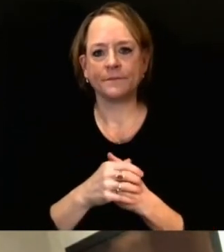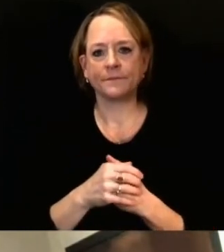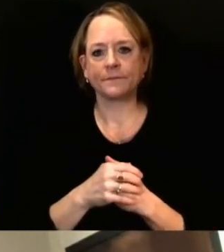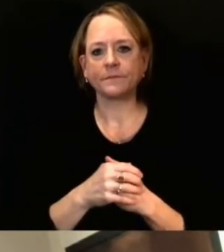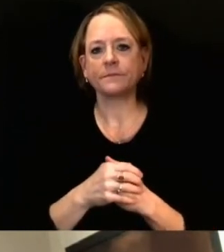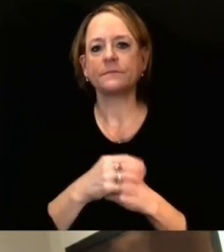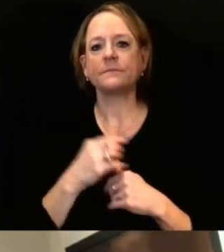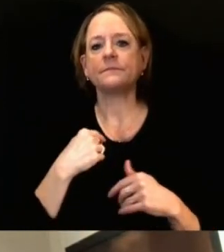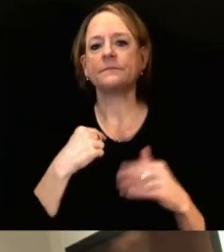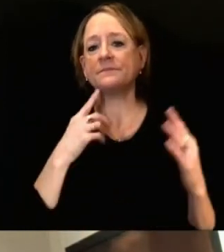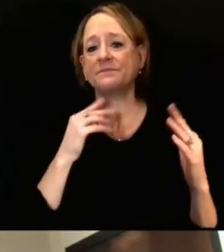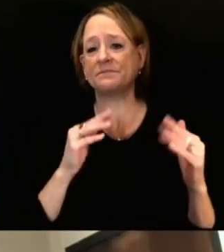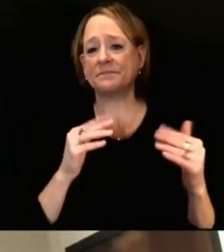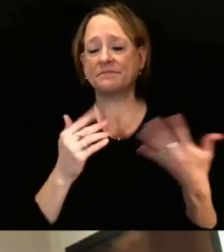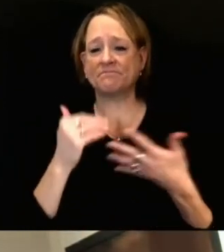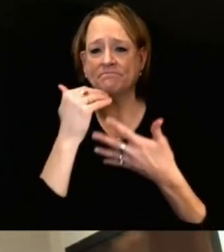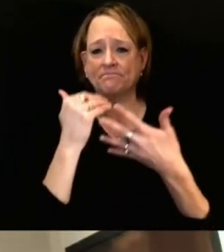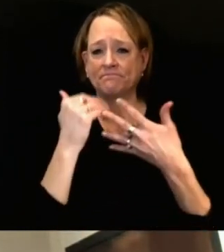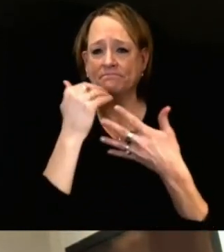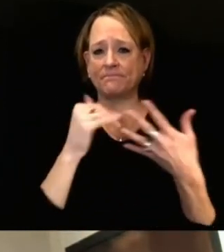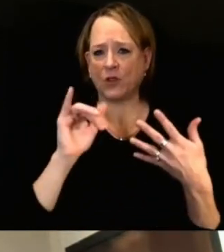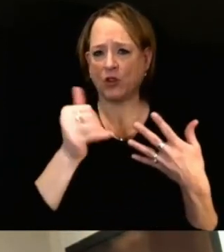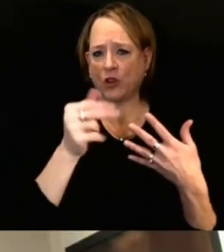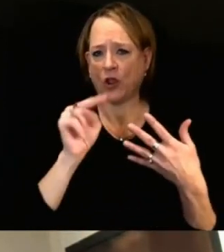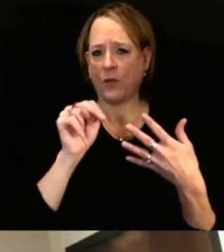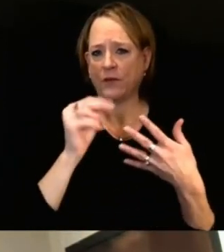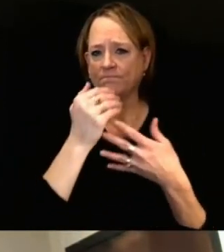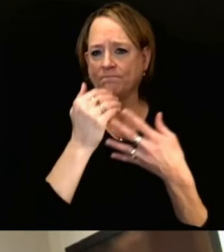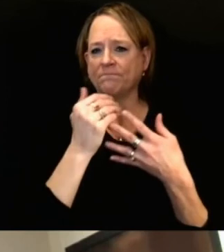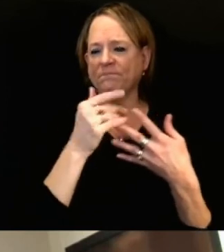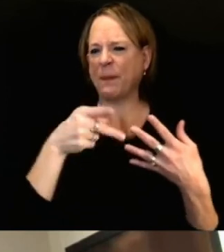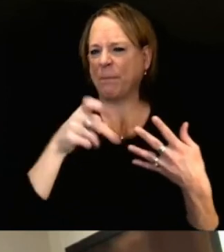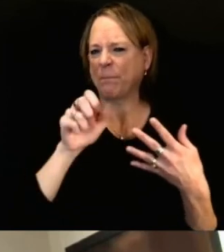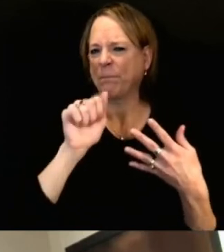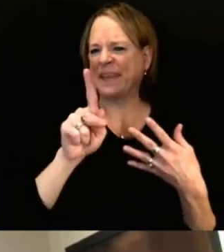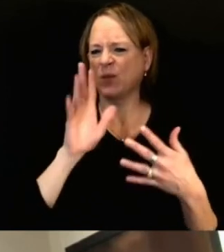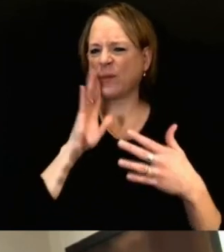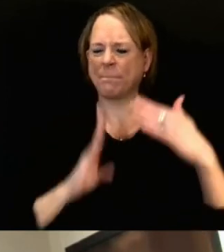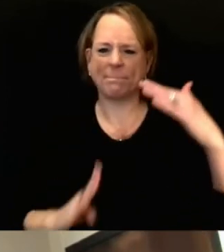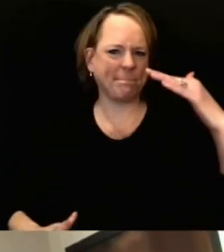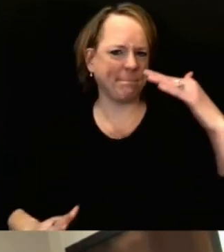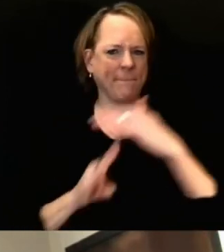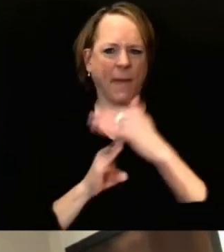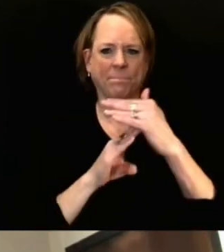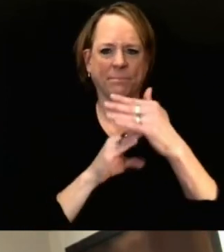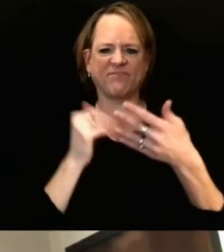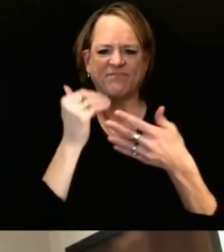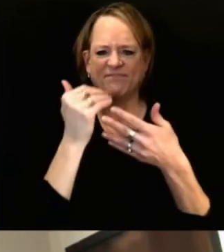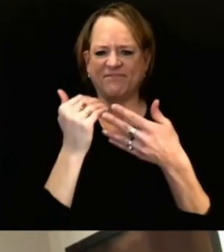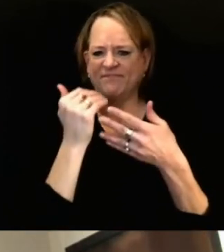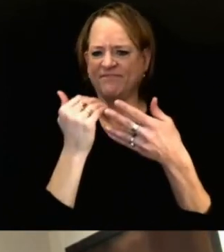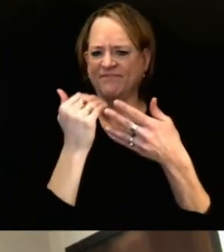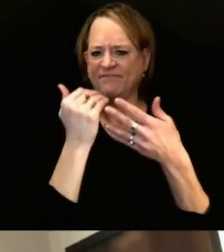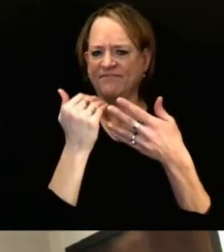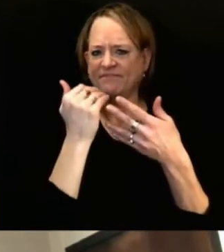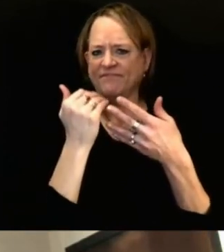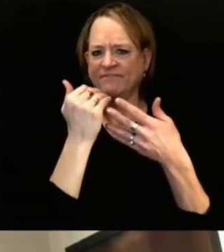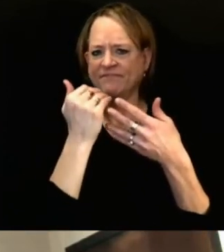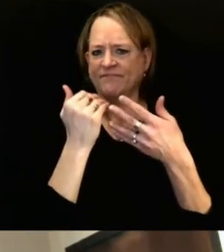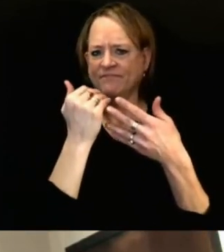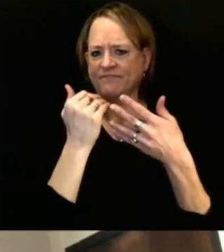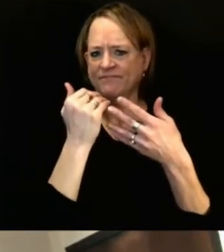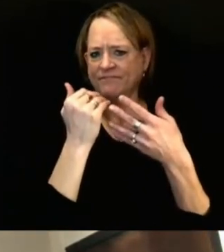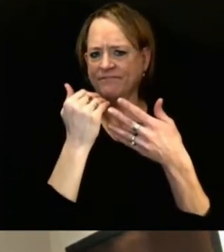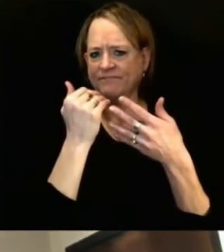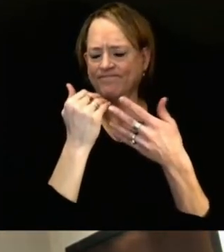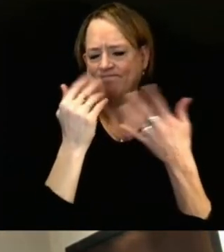it's always speculation. We really have learned that, it's difficult to predict. But when things seem